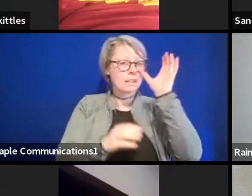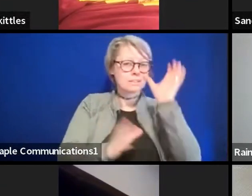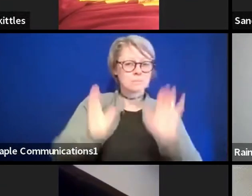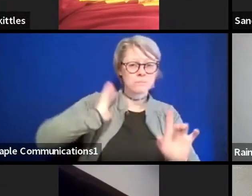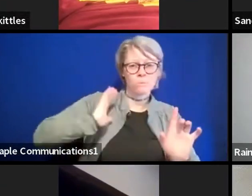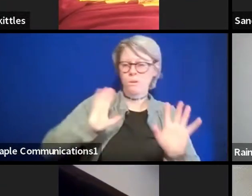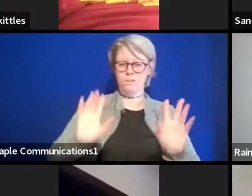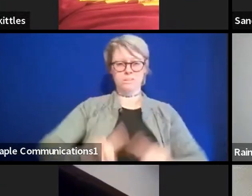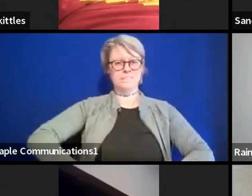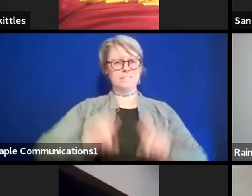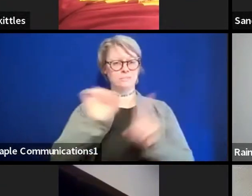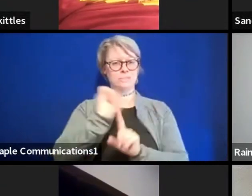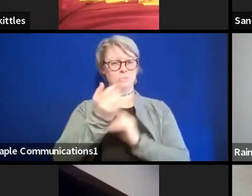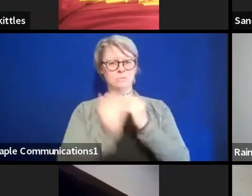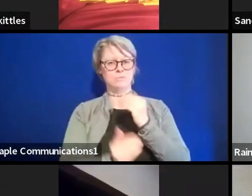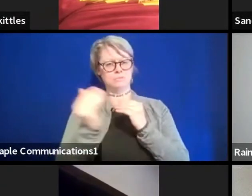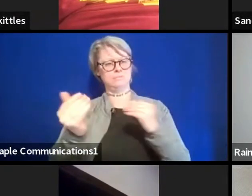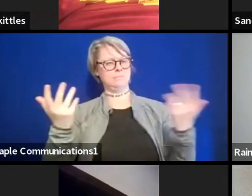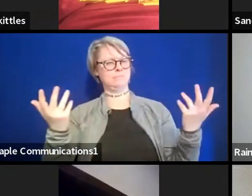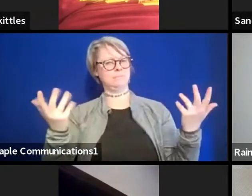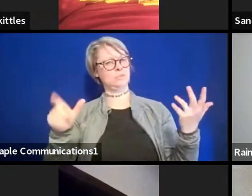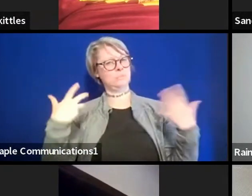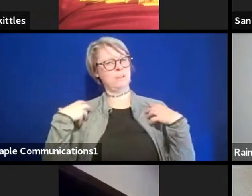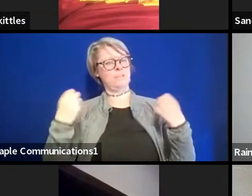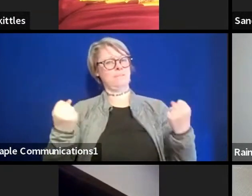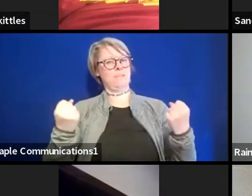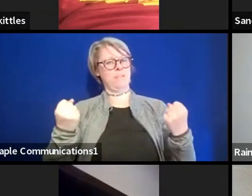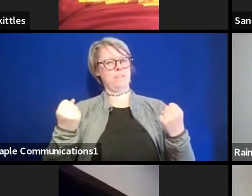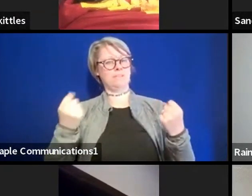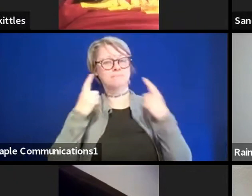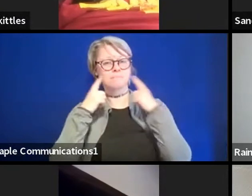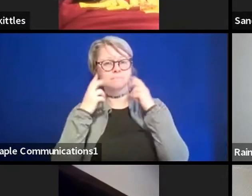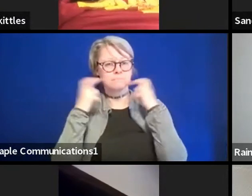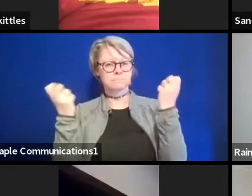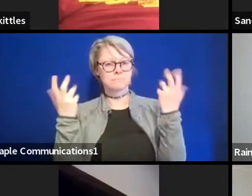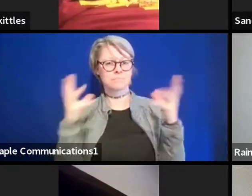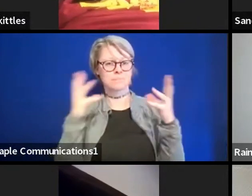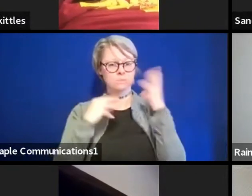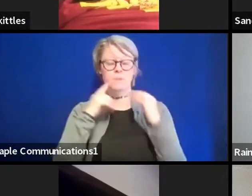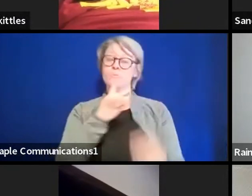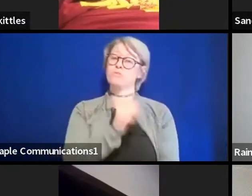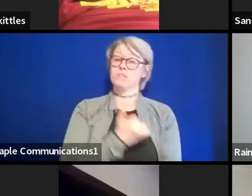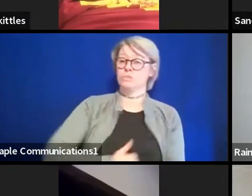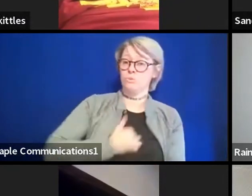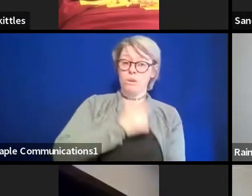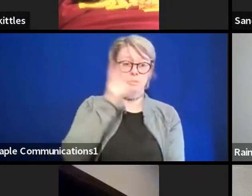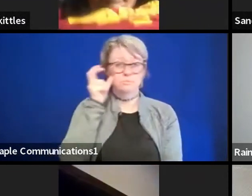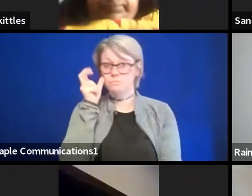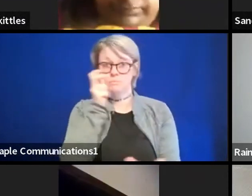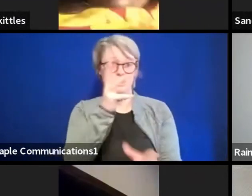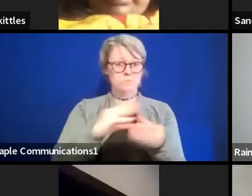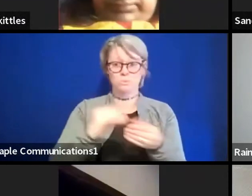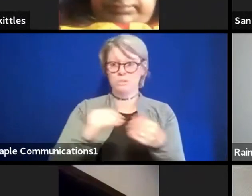calm and healing experience. So I'm really sorry. I'm really horrified